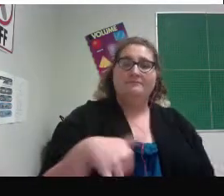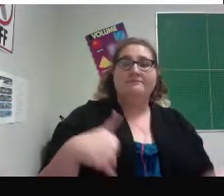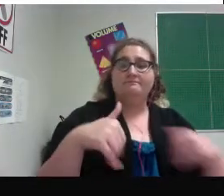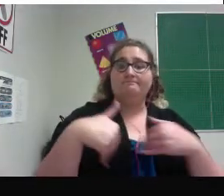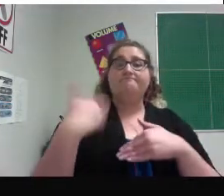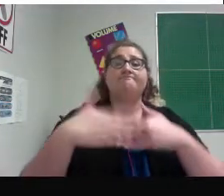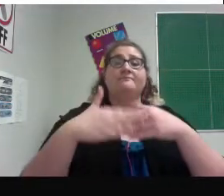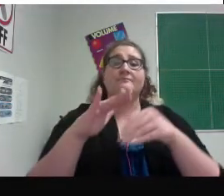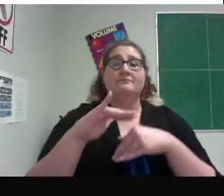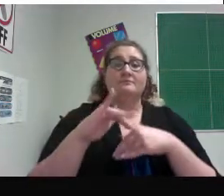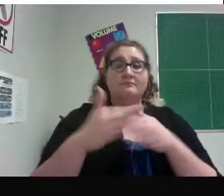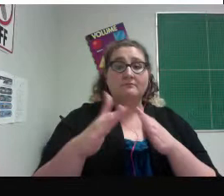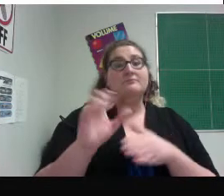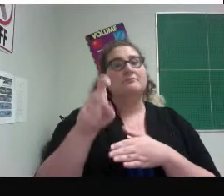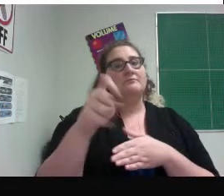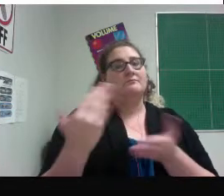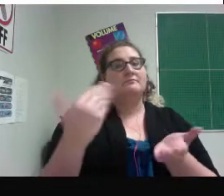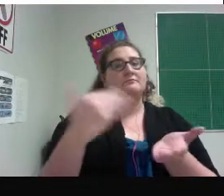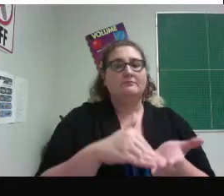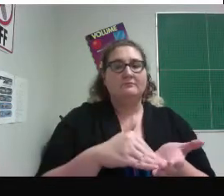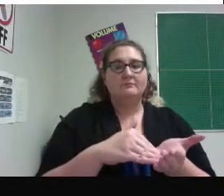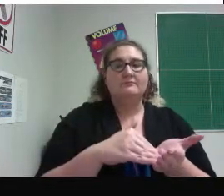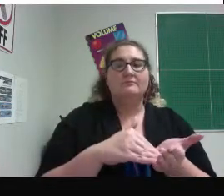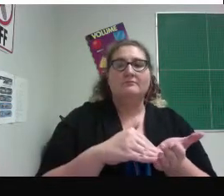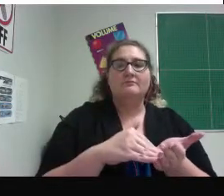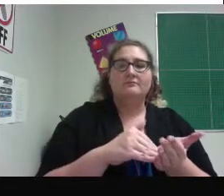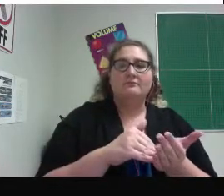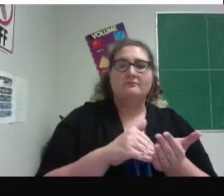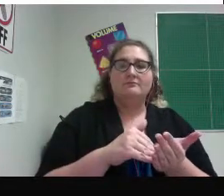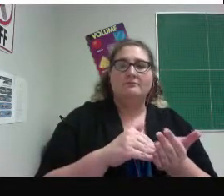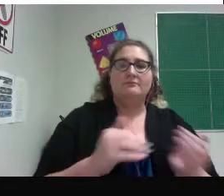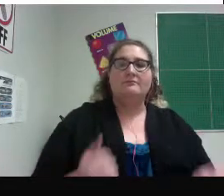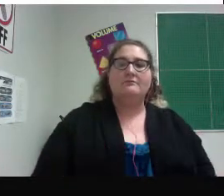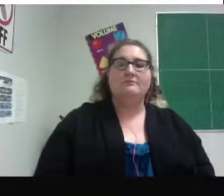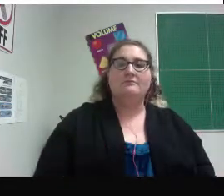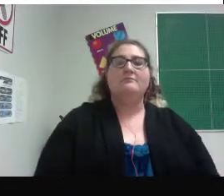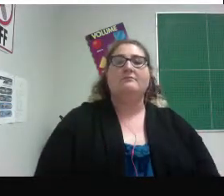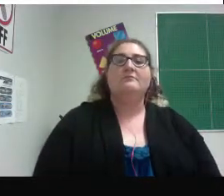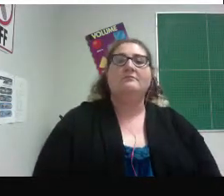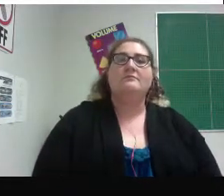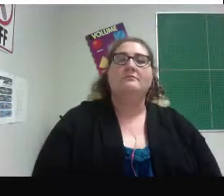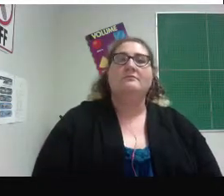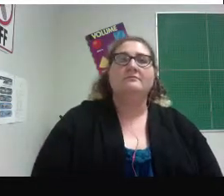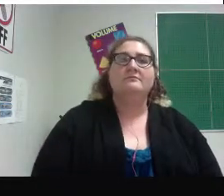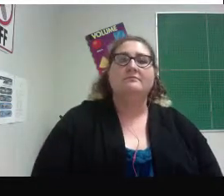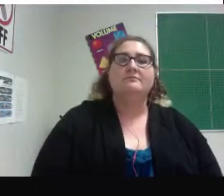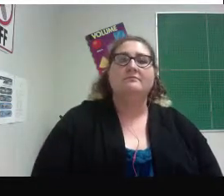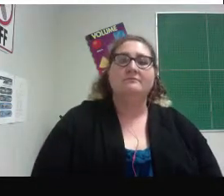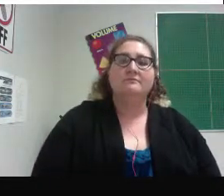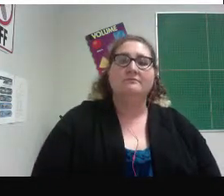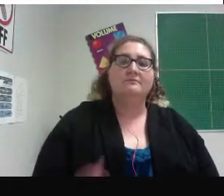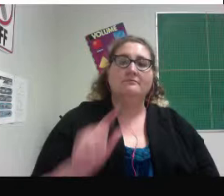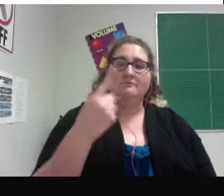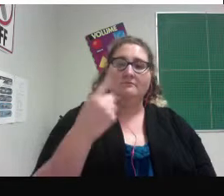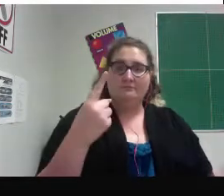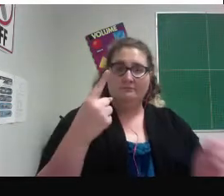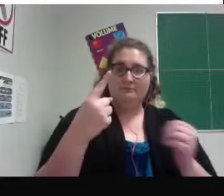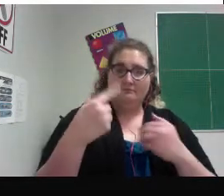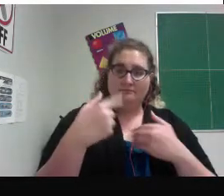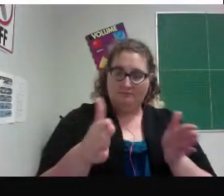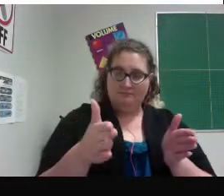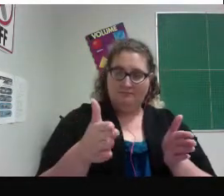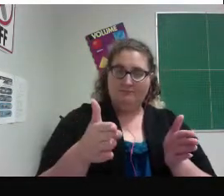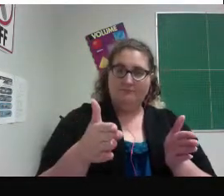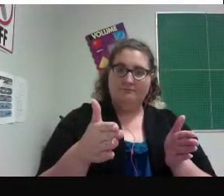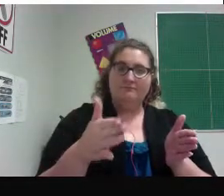Okay, so there's the next one, but we need the next two, so I'm going to draw a big square-like shape. So there's